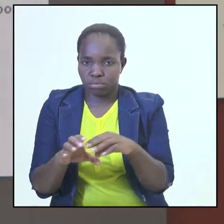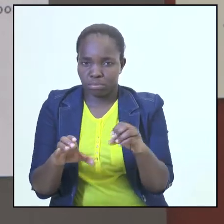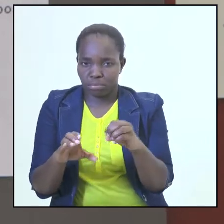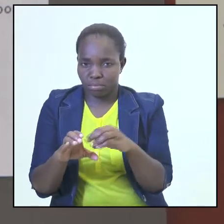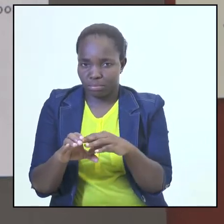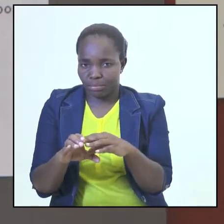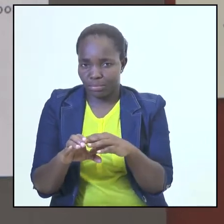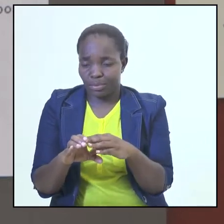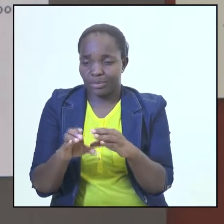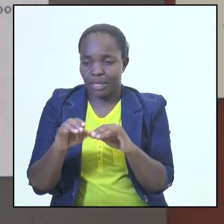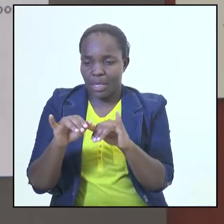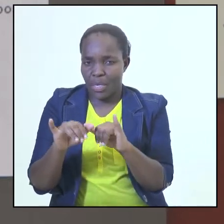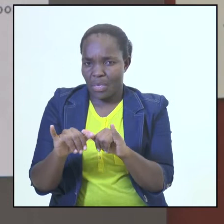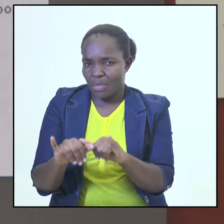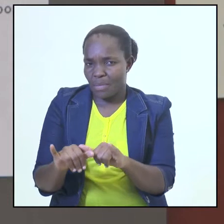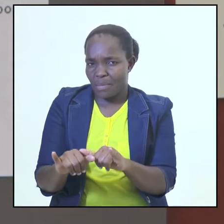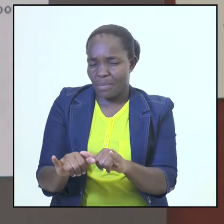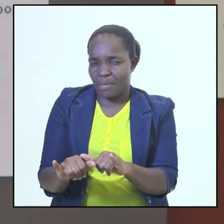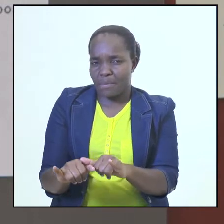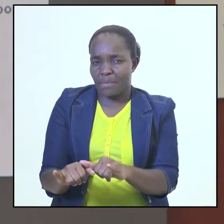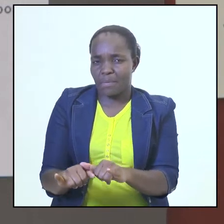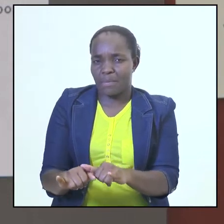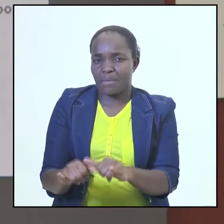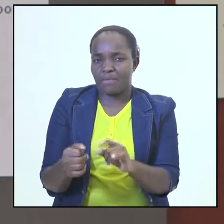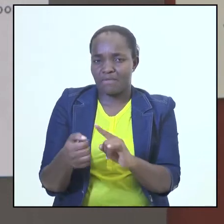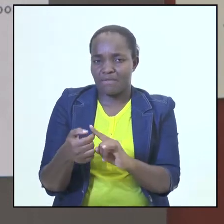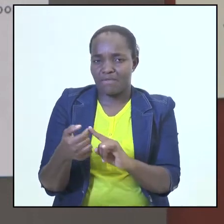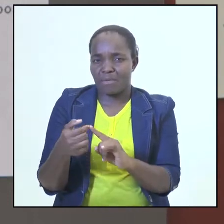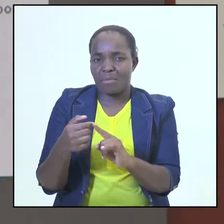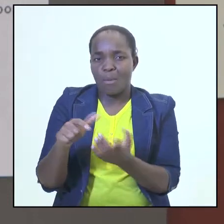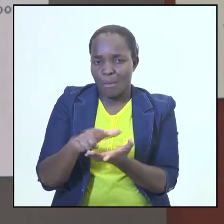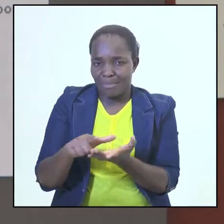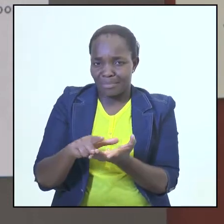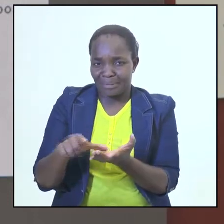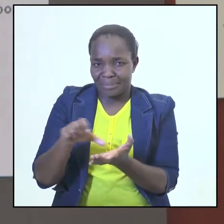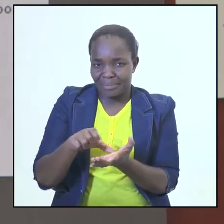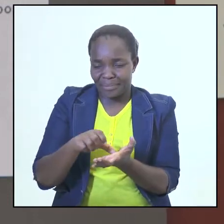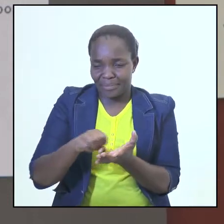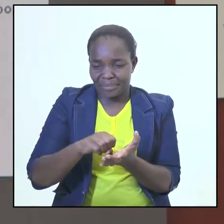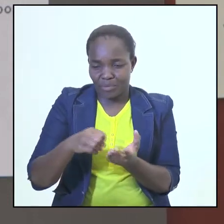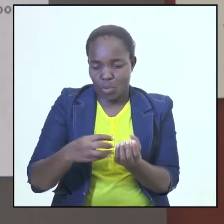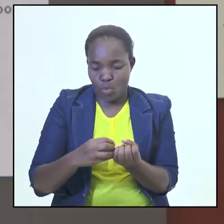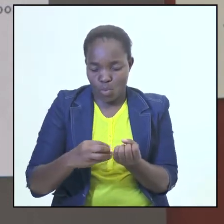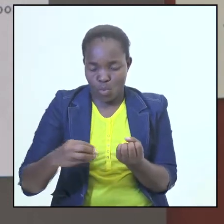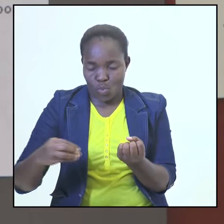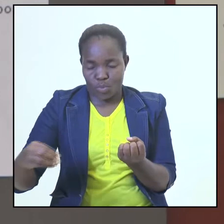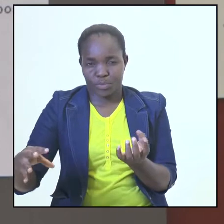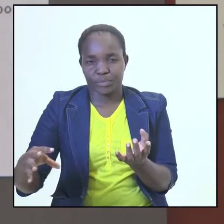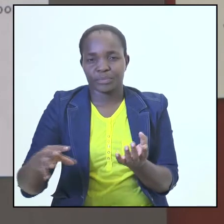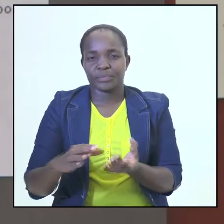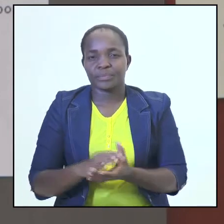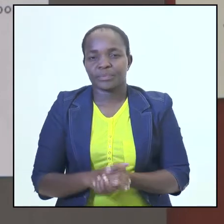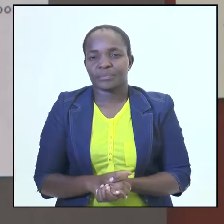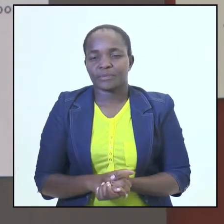to settle and then separated from the liquid waste matter. The sludge moves to the